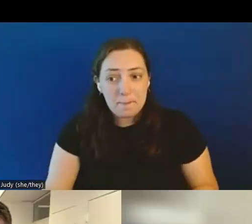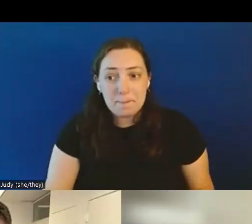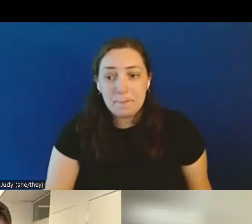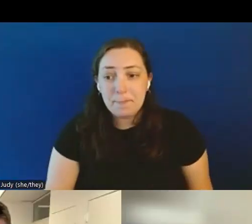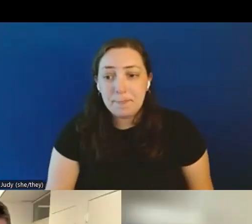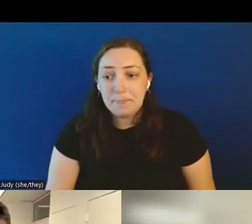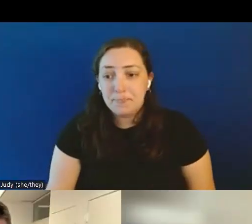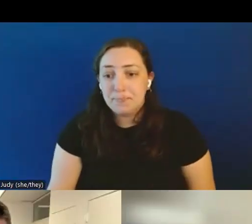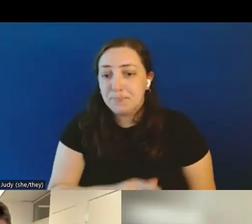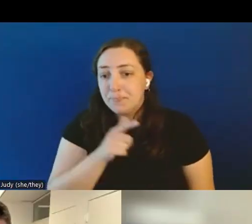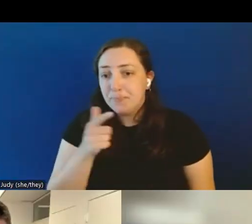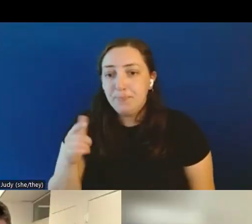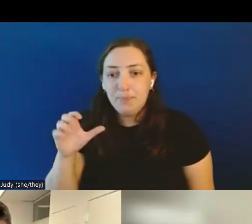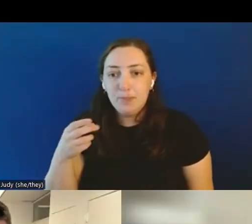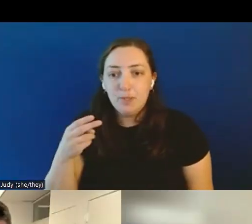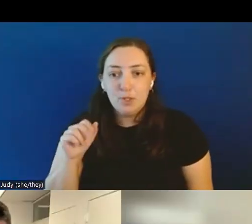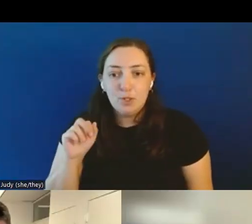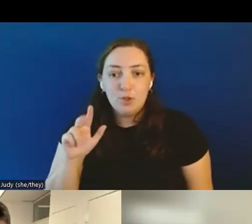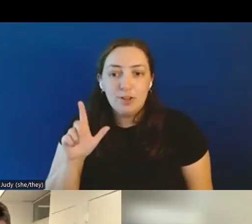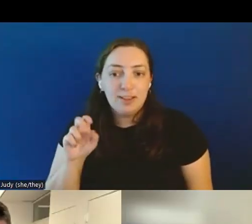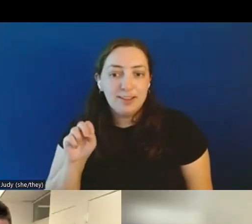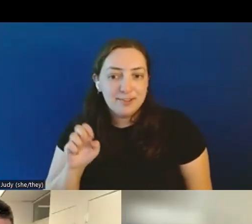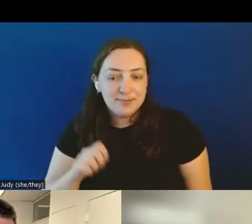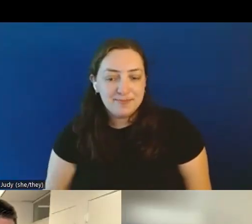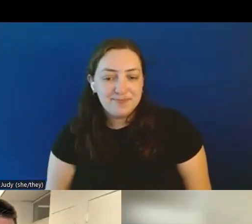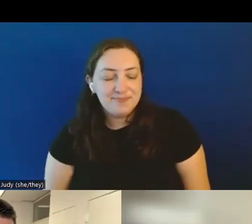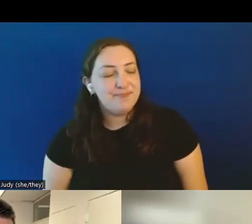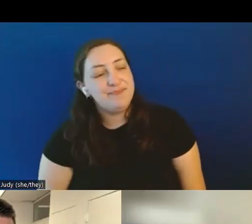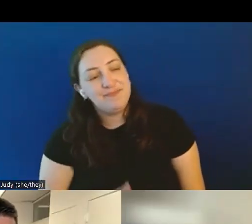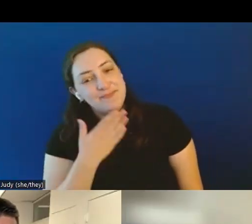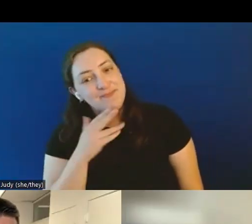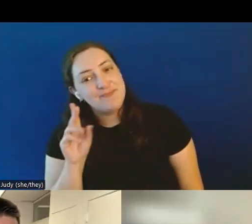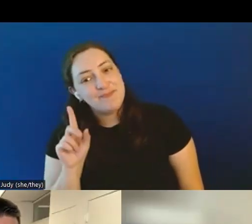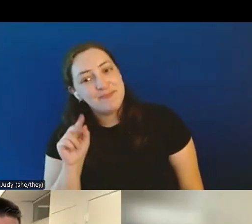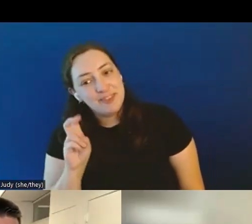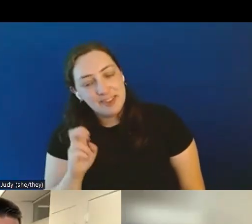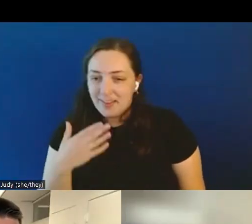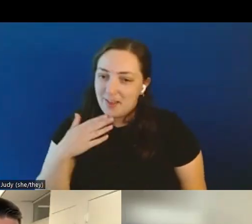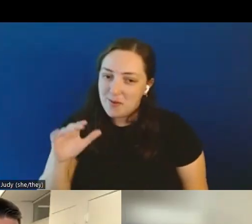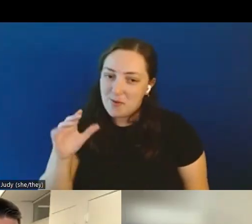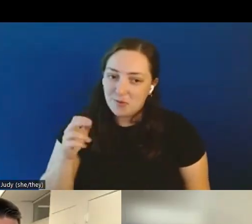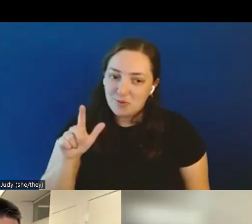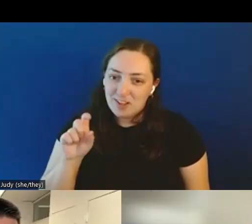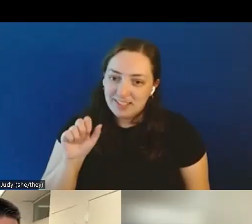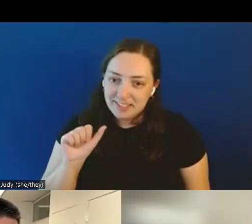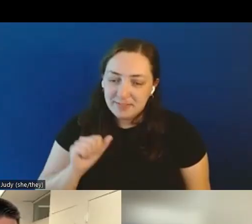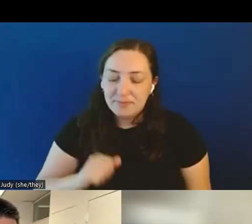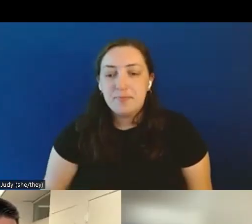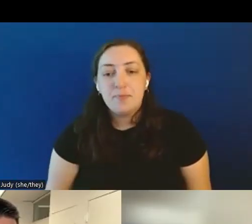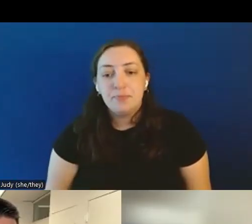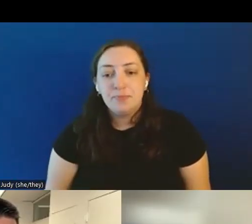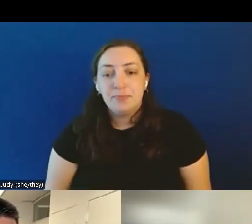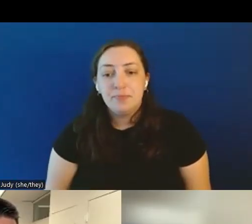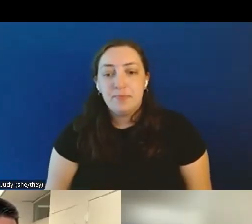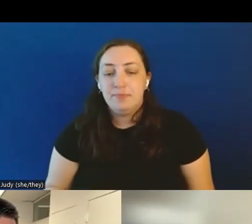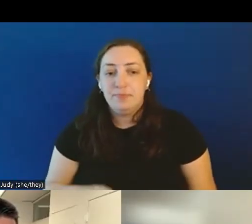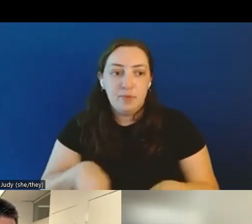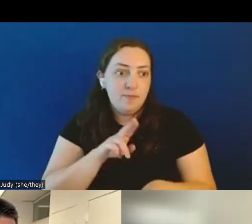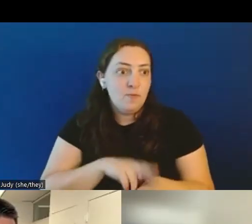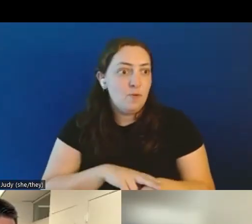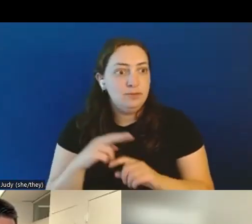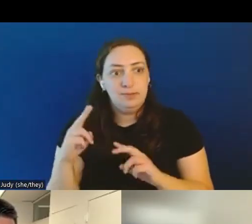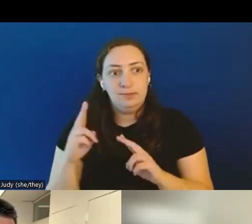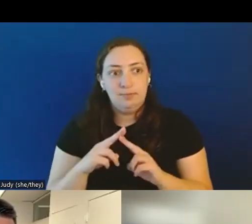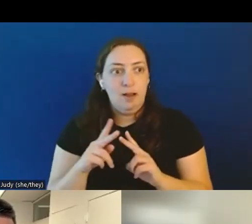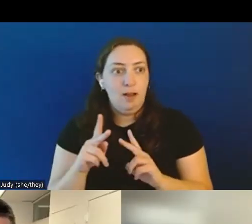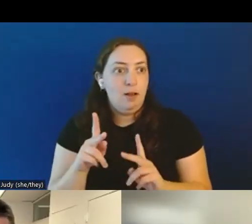to you, Charlene. Thanks so much, Dave. Thank you, Chelsea. So, of course, the number one question we're getting this